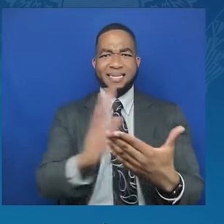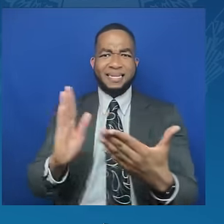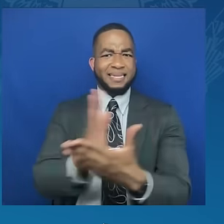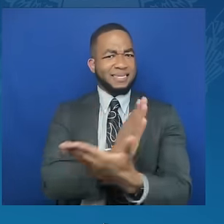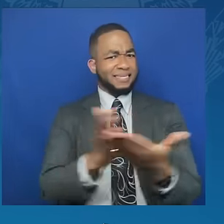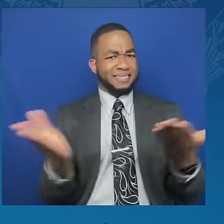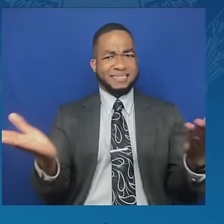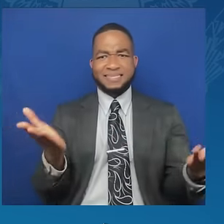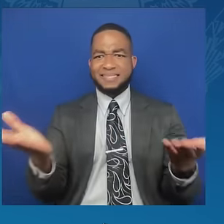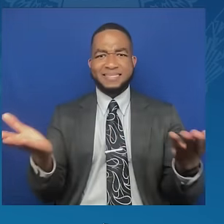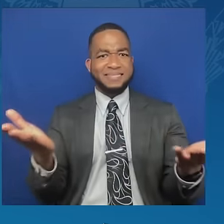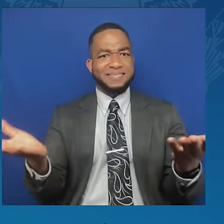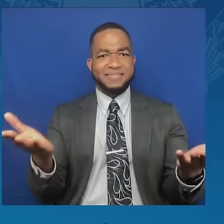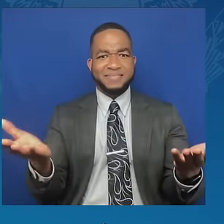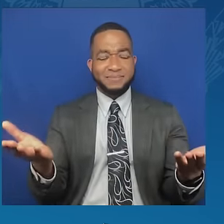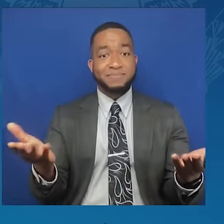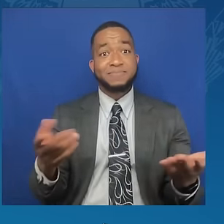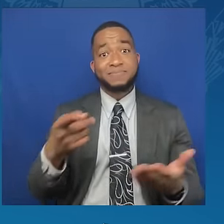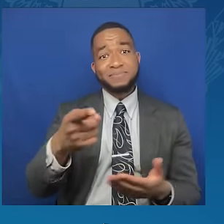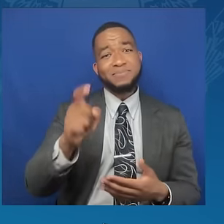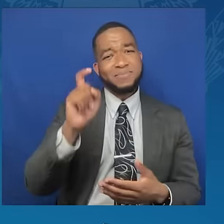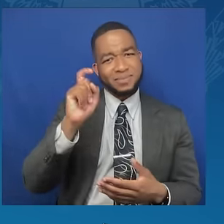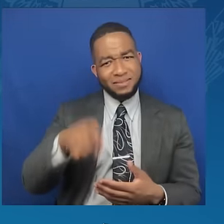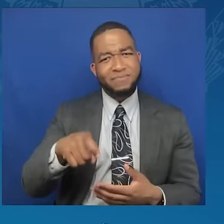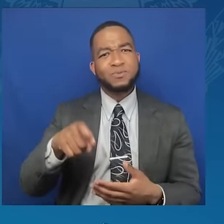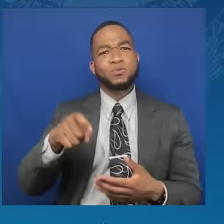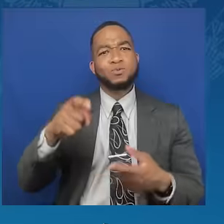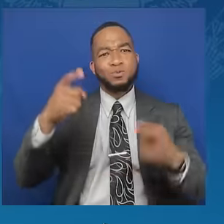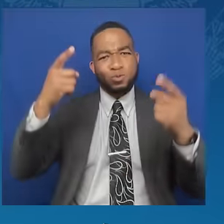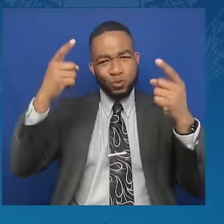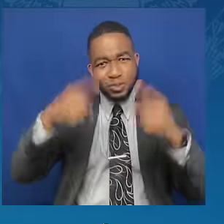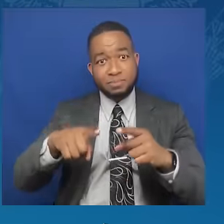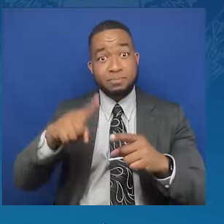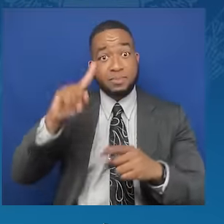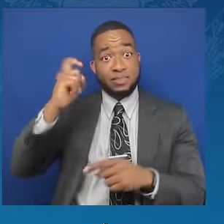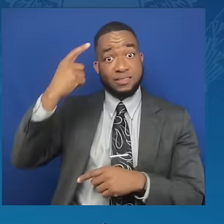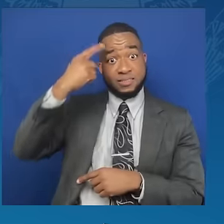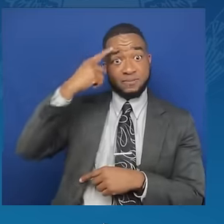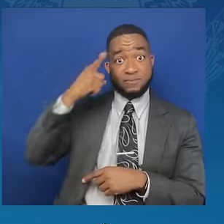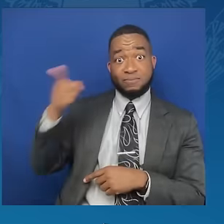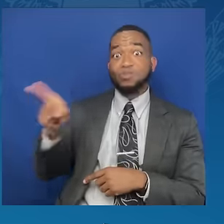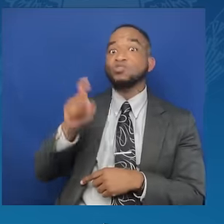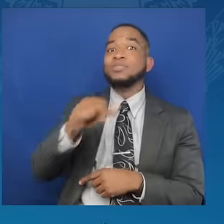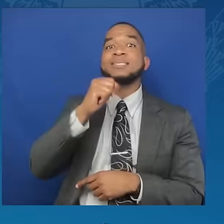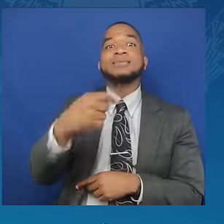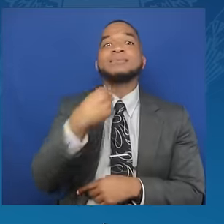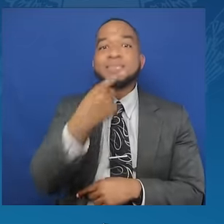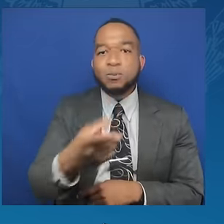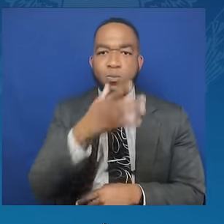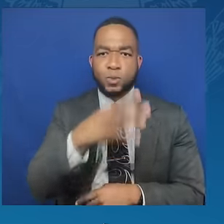The government should not be telling her what to do with her body.